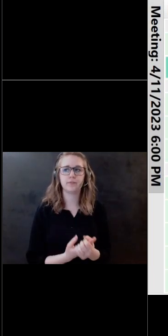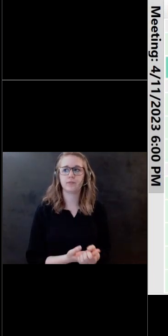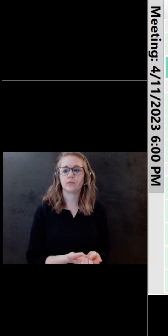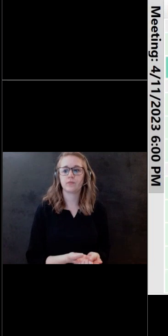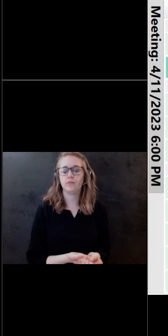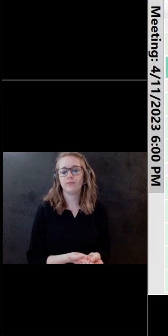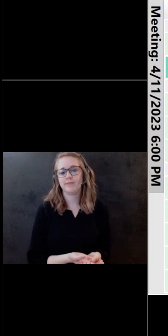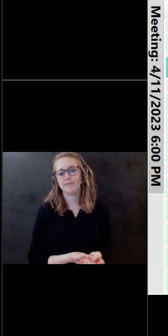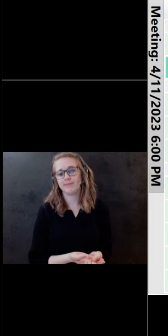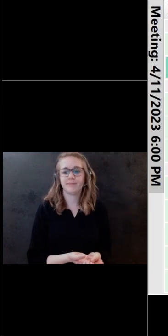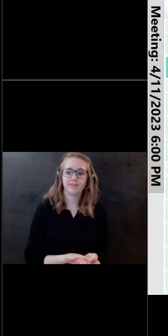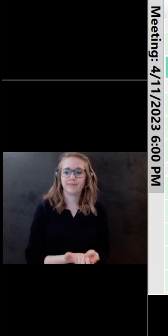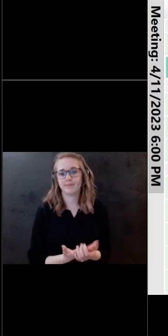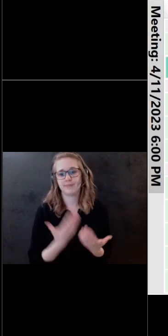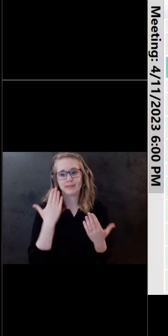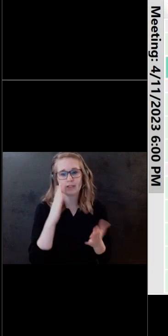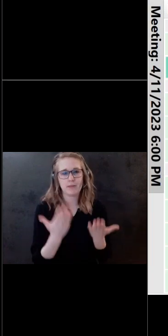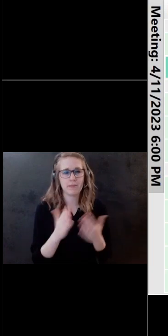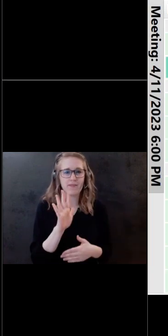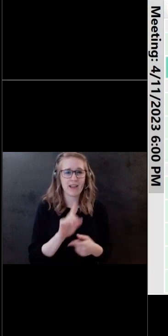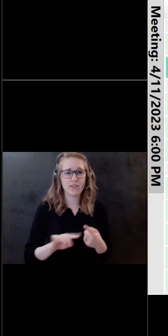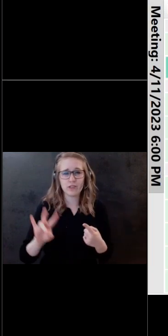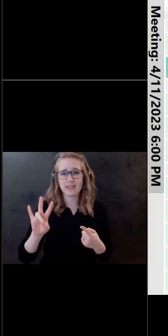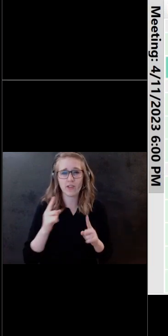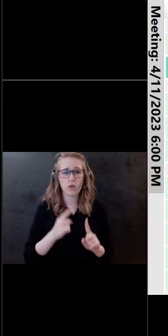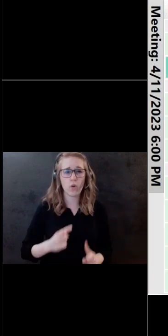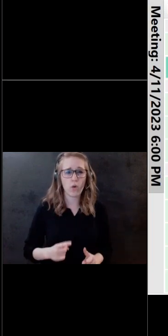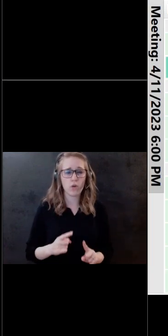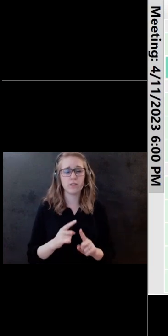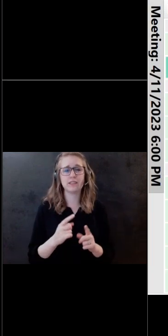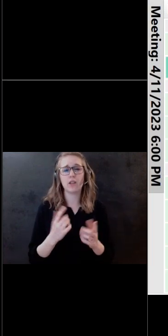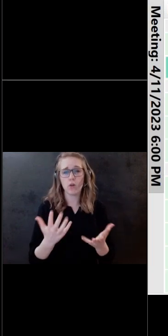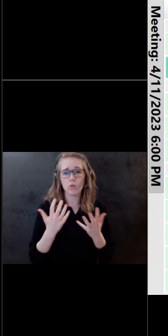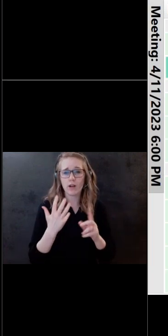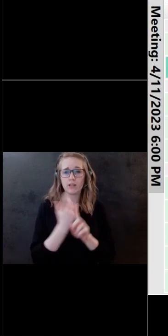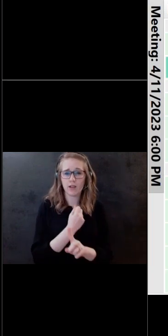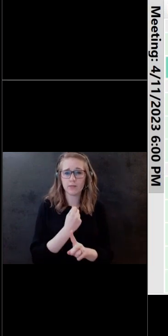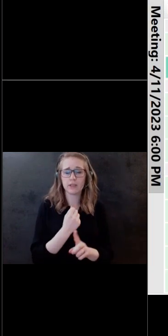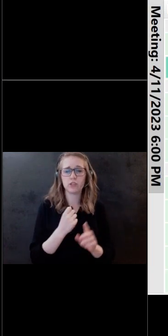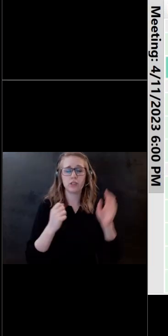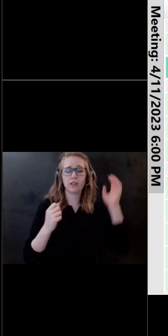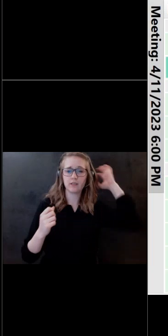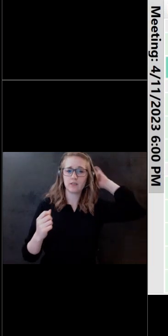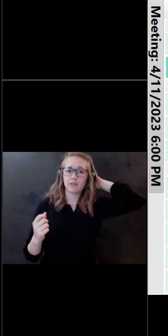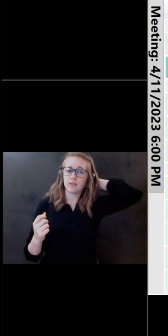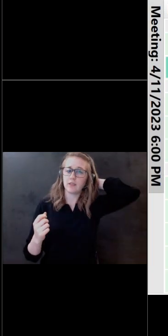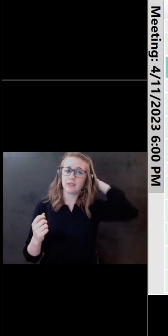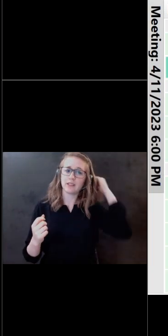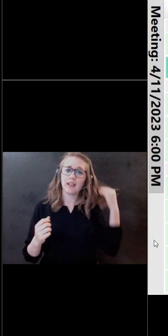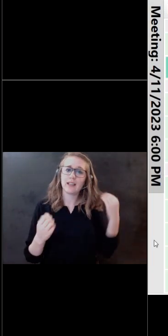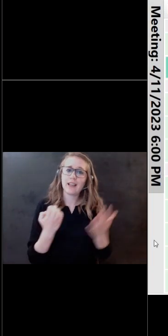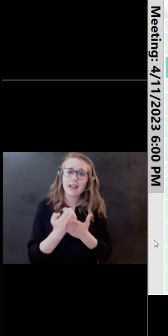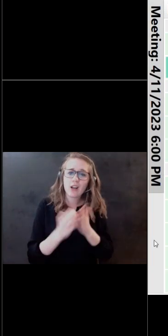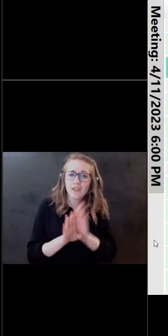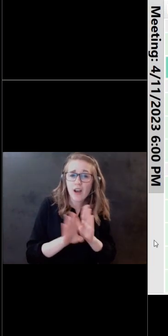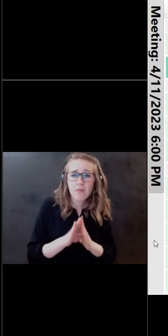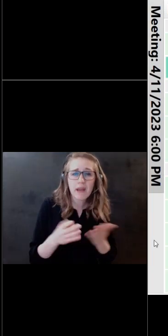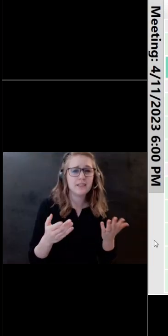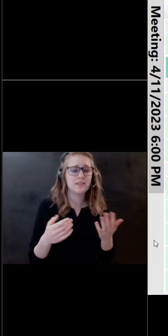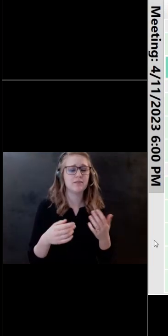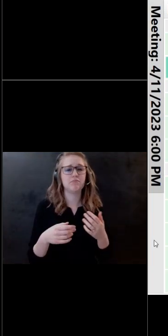I don't know, let's say 5 to 7 goals of what we want to accomplish. Is it, you know, economic development? Is it